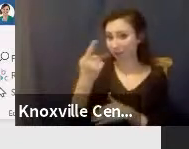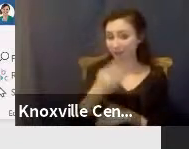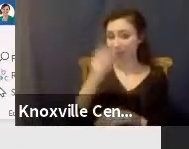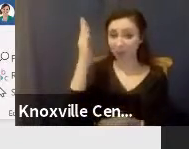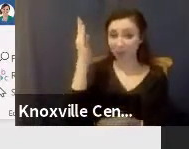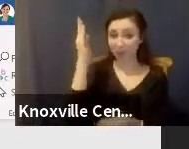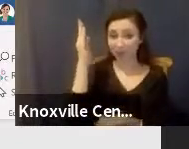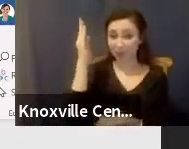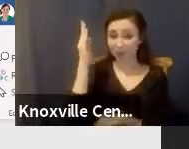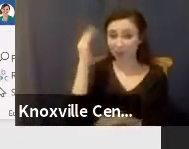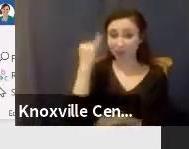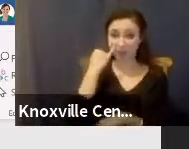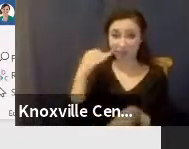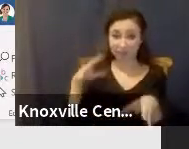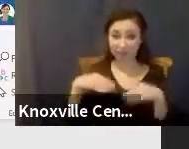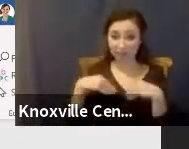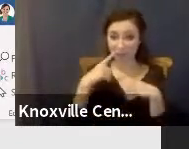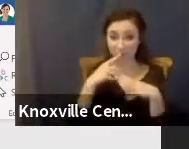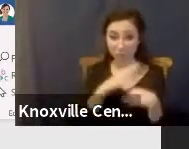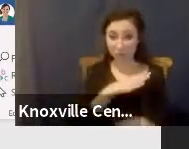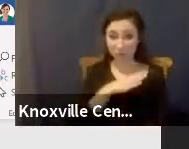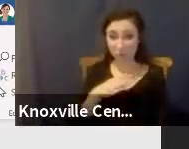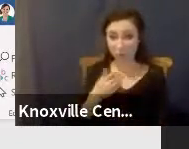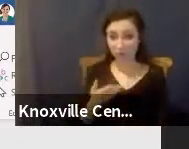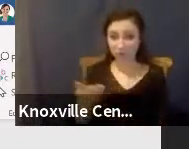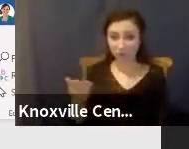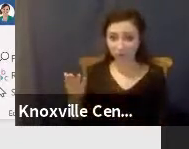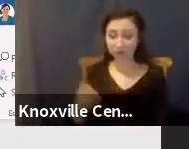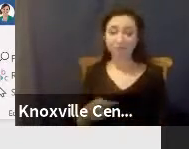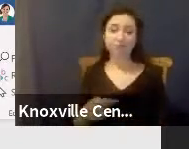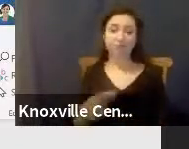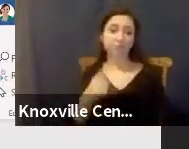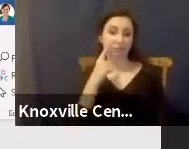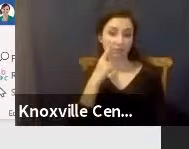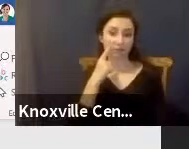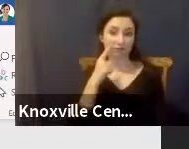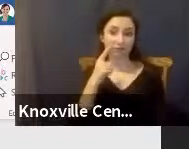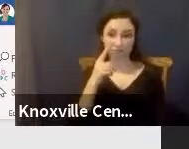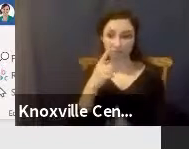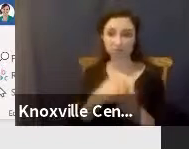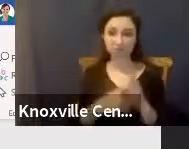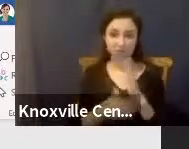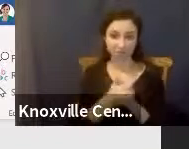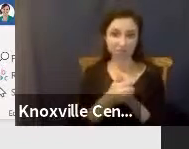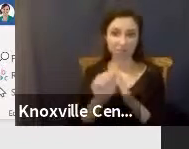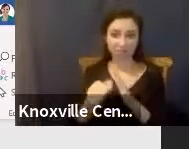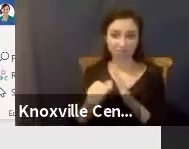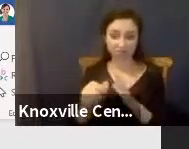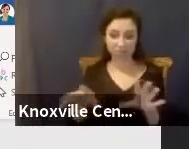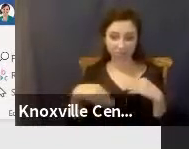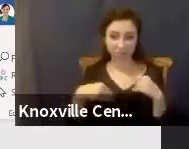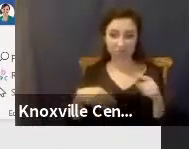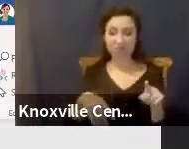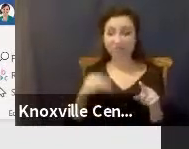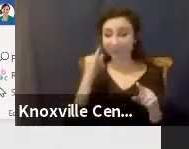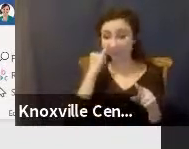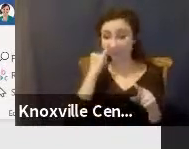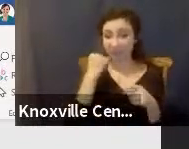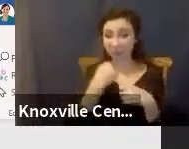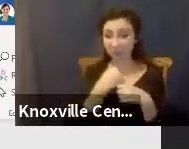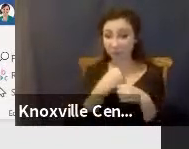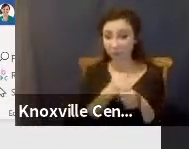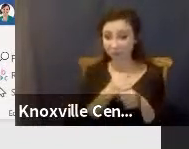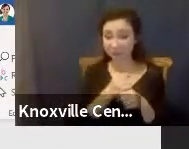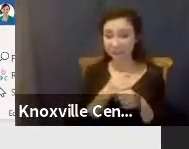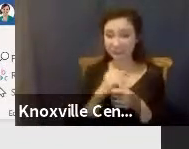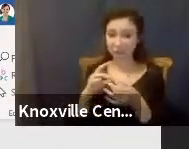if that's acceptable to the board. I think that's a friendly amendment. Okay. If you make it relative to the time when